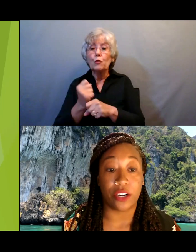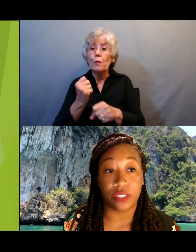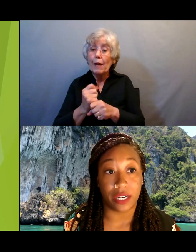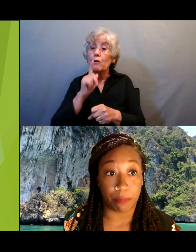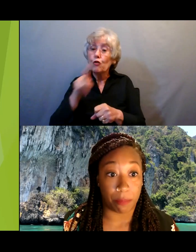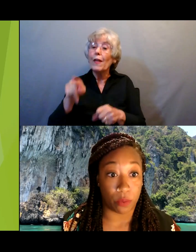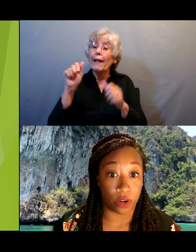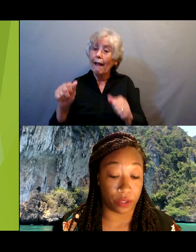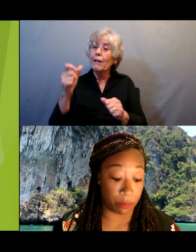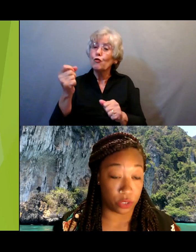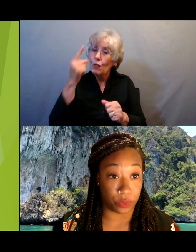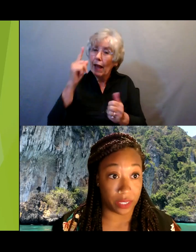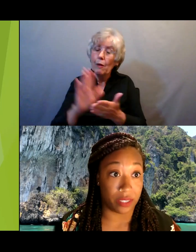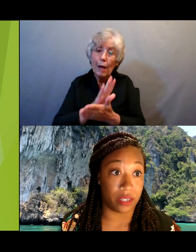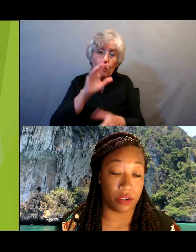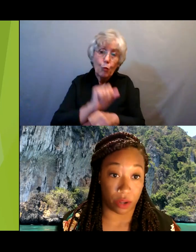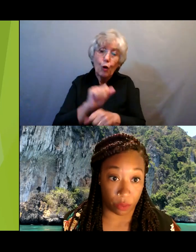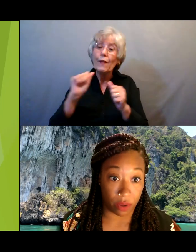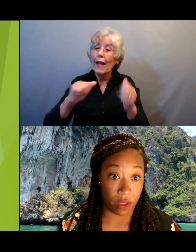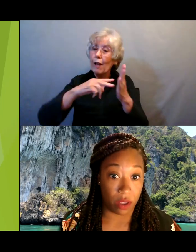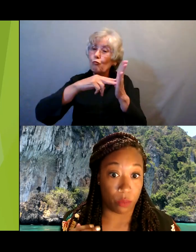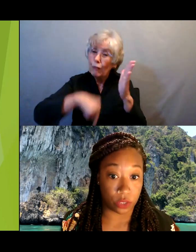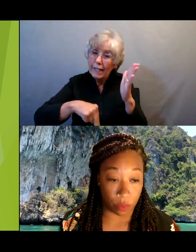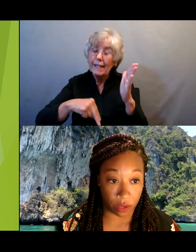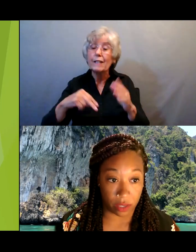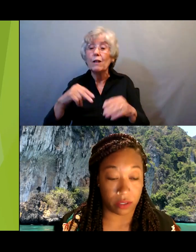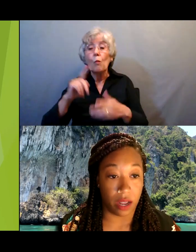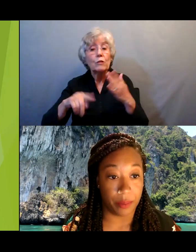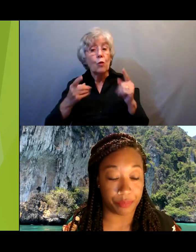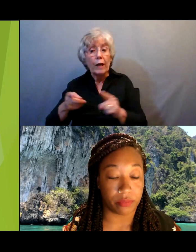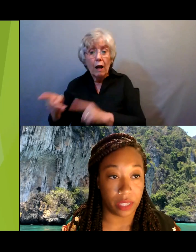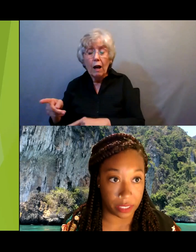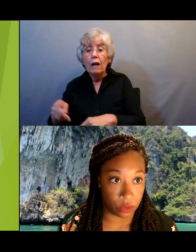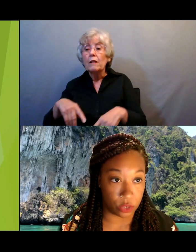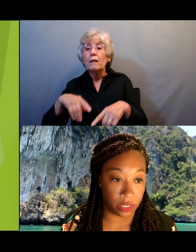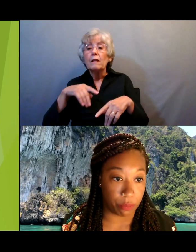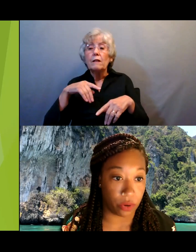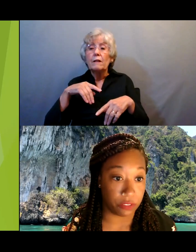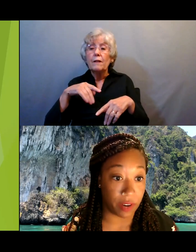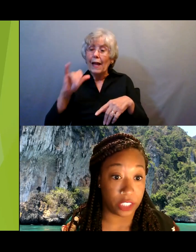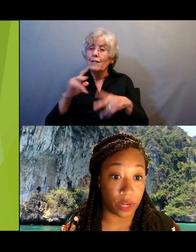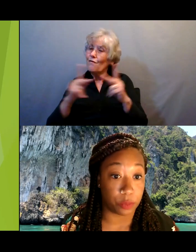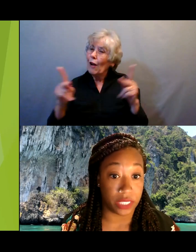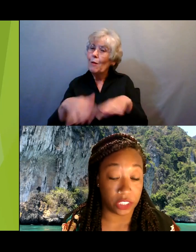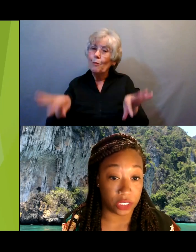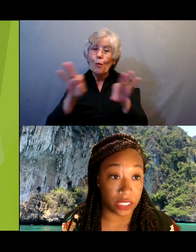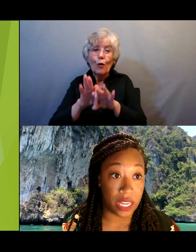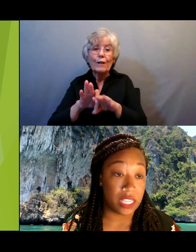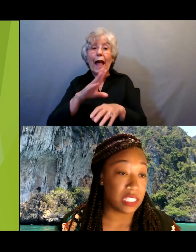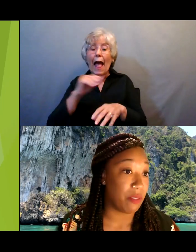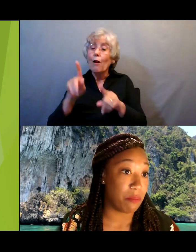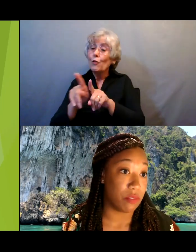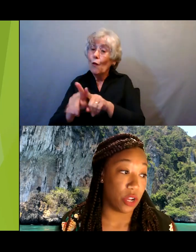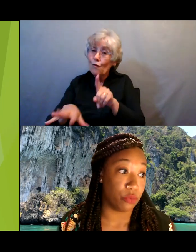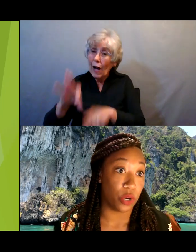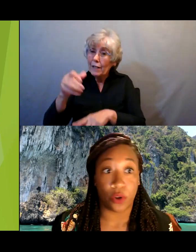they're understanding the paperwork, they're able to read, what's going on is really important. Finding transportation. Some